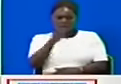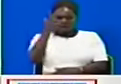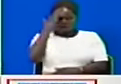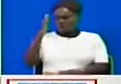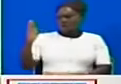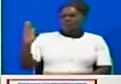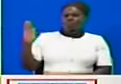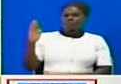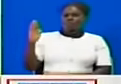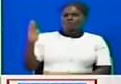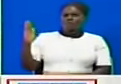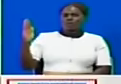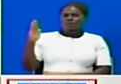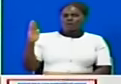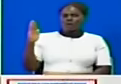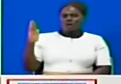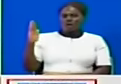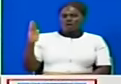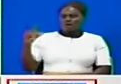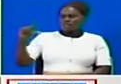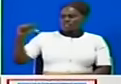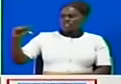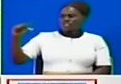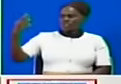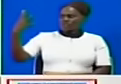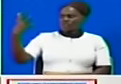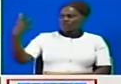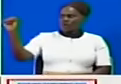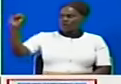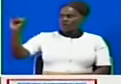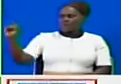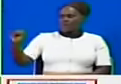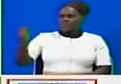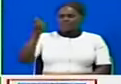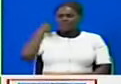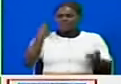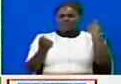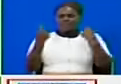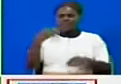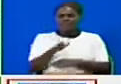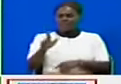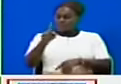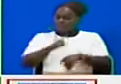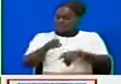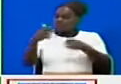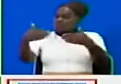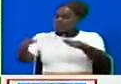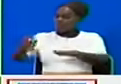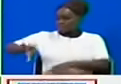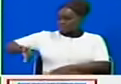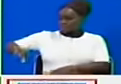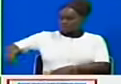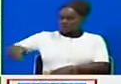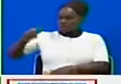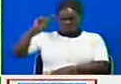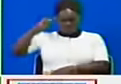watchman, was a guard with the security firm G4S, Kericho branch. When you even get lost in town, you normally think